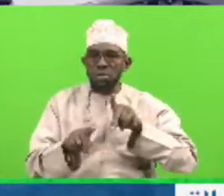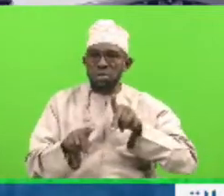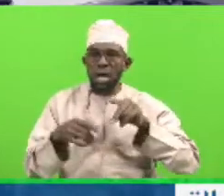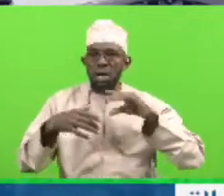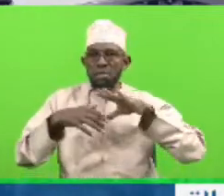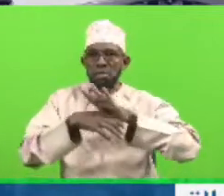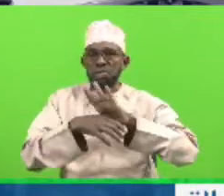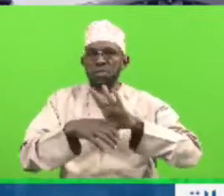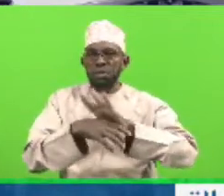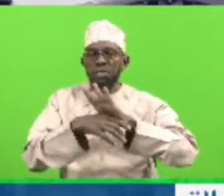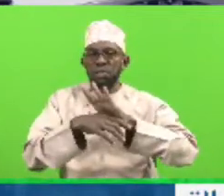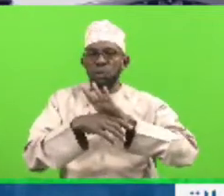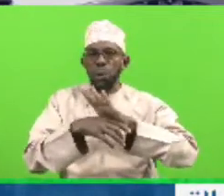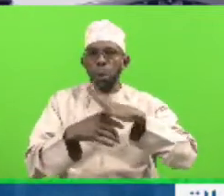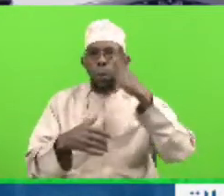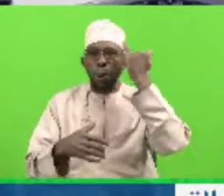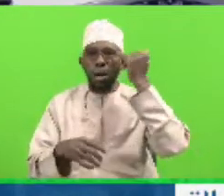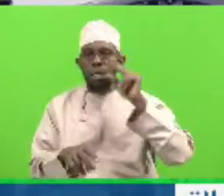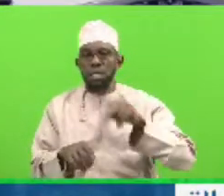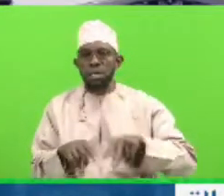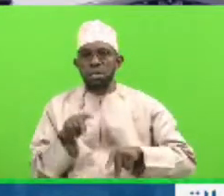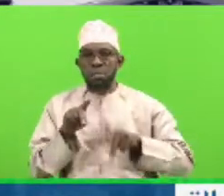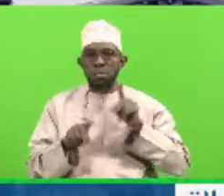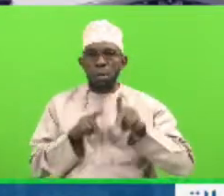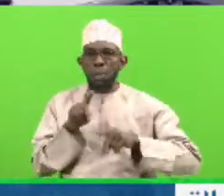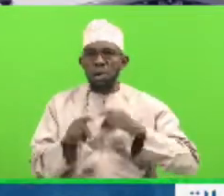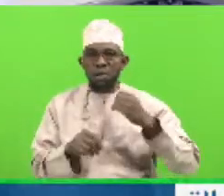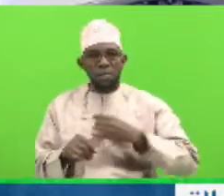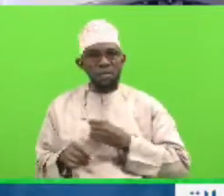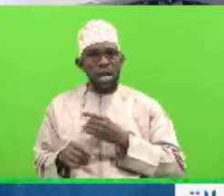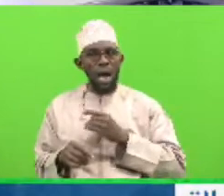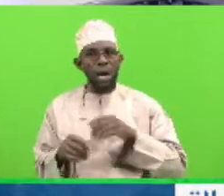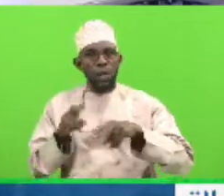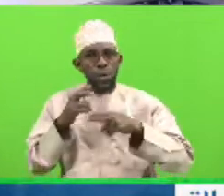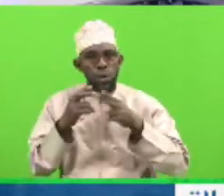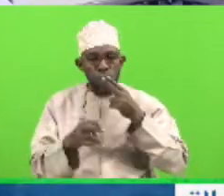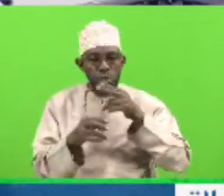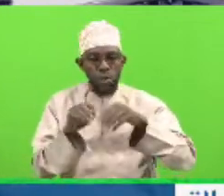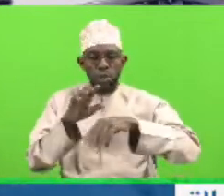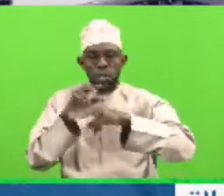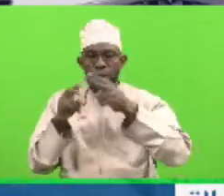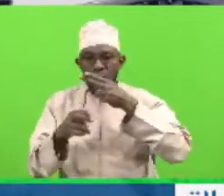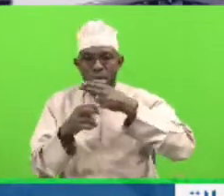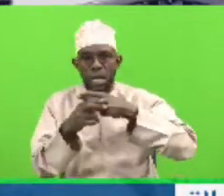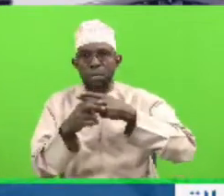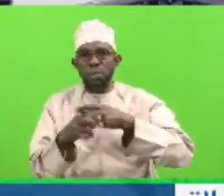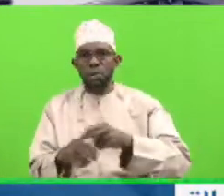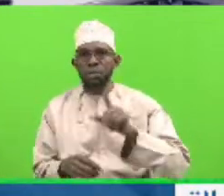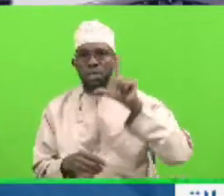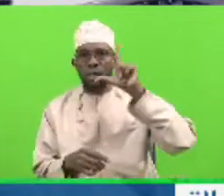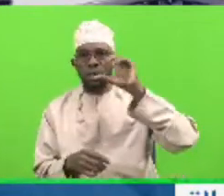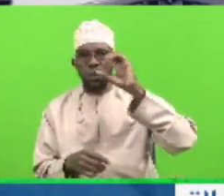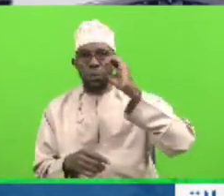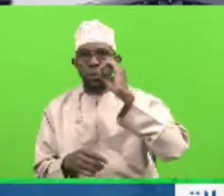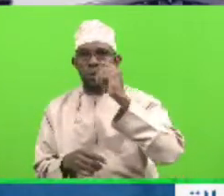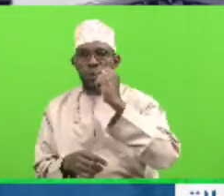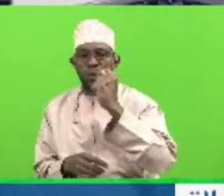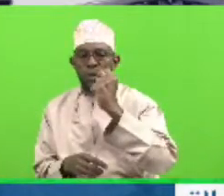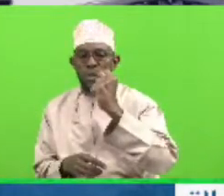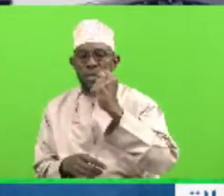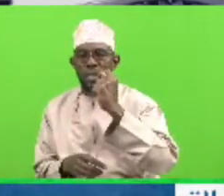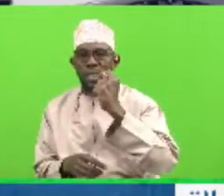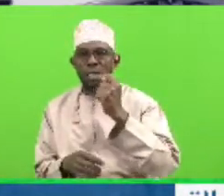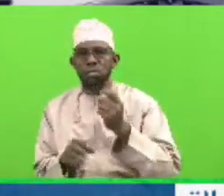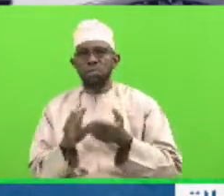in. That is why people fear. Because subhanallah, whenever his name is mentioned, it